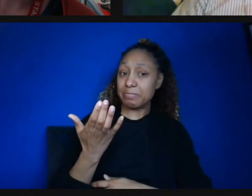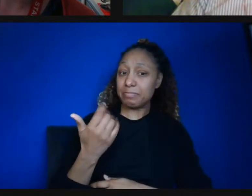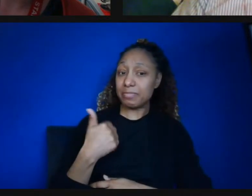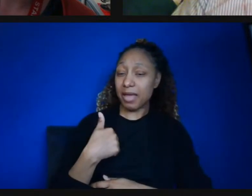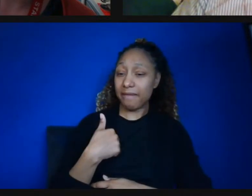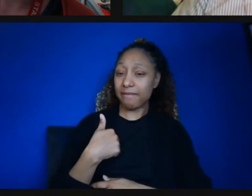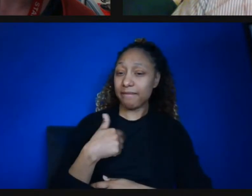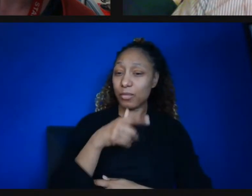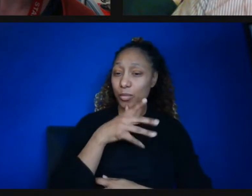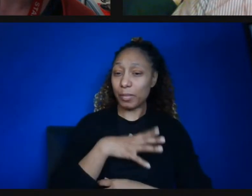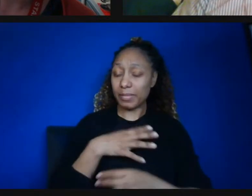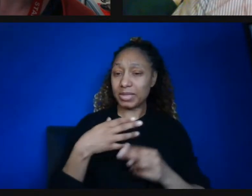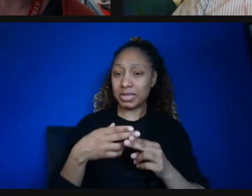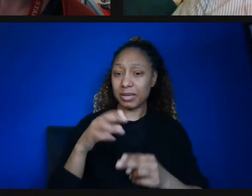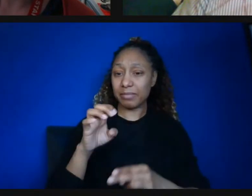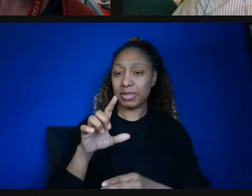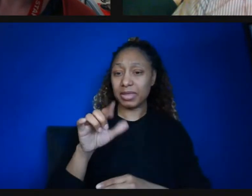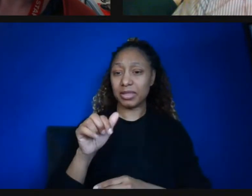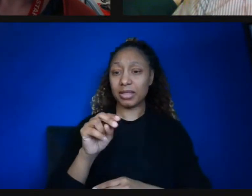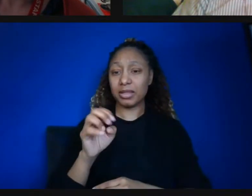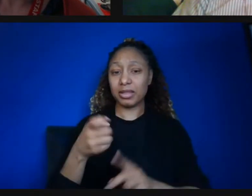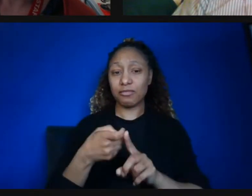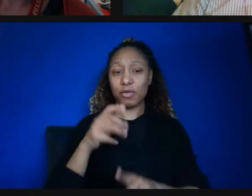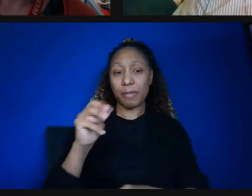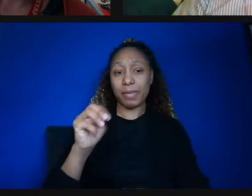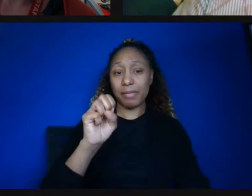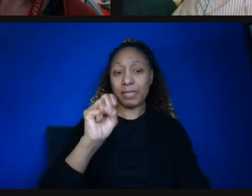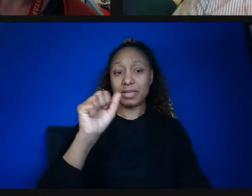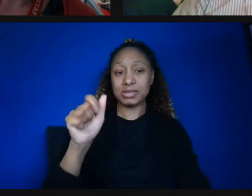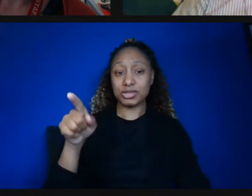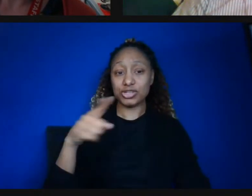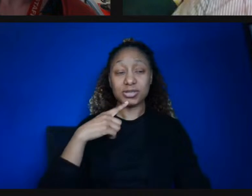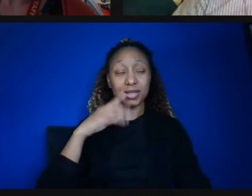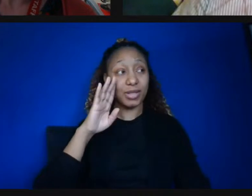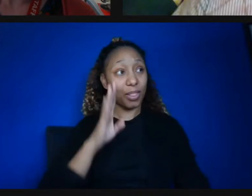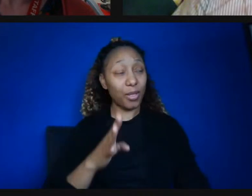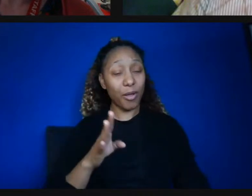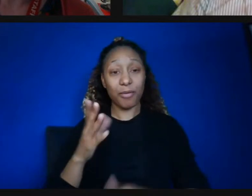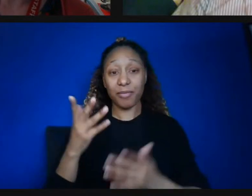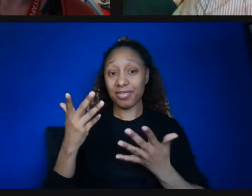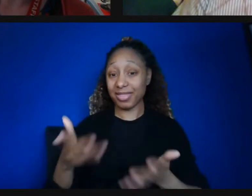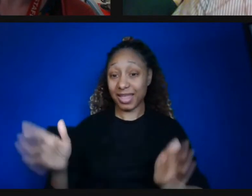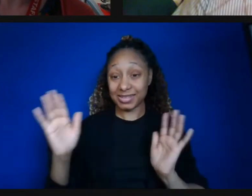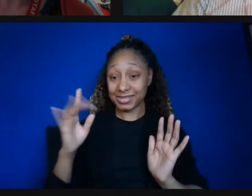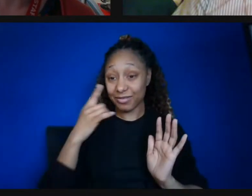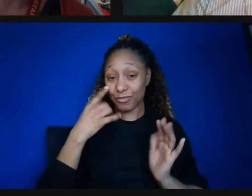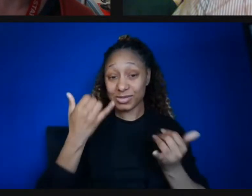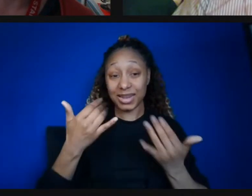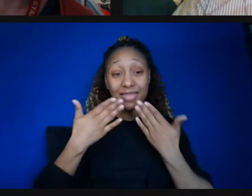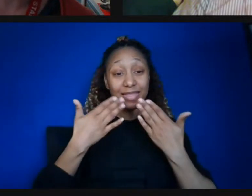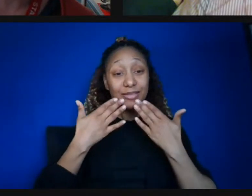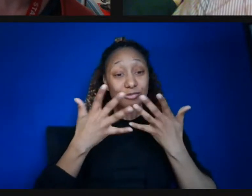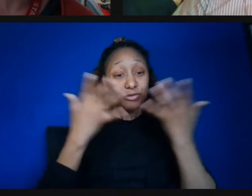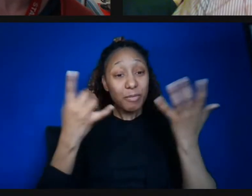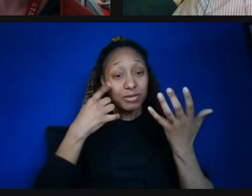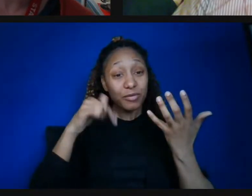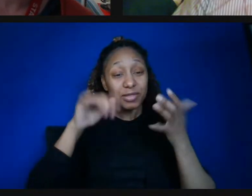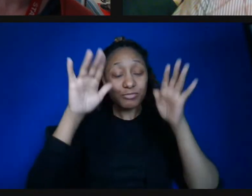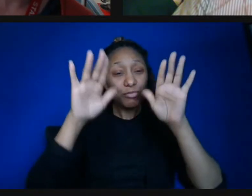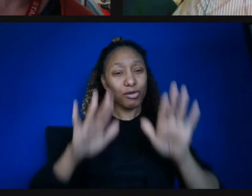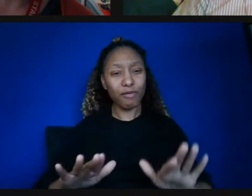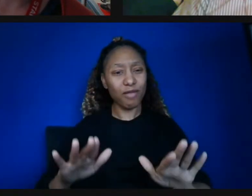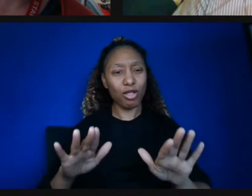Elaine here from the MSA. She says hello. And that's all the questions we have time for today. So thank you so much for this amazing